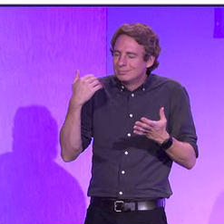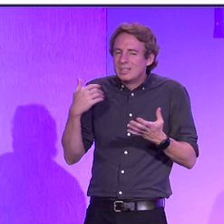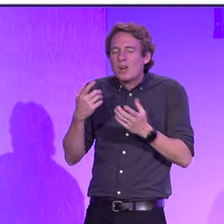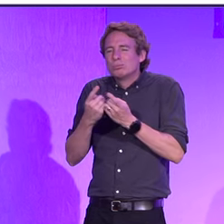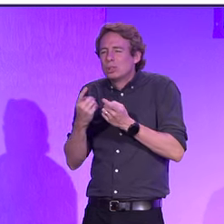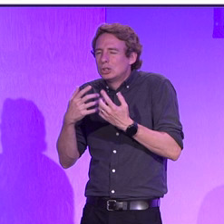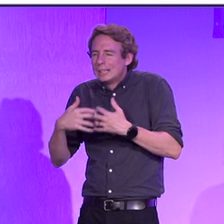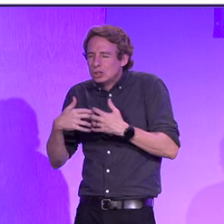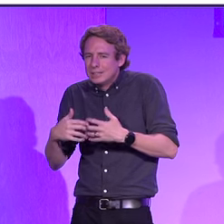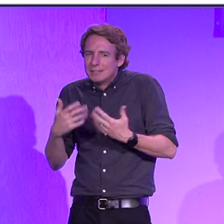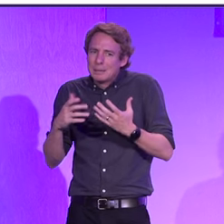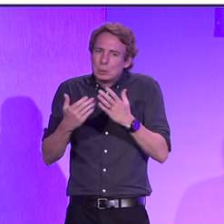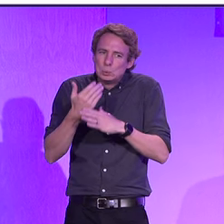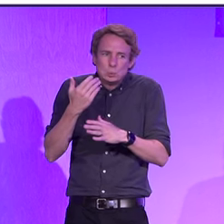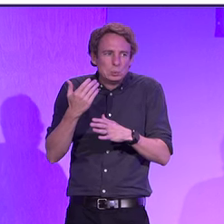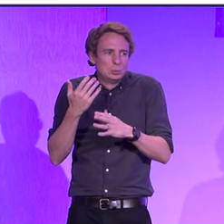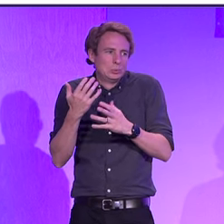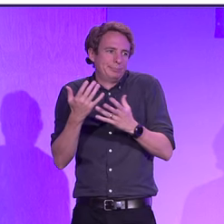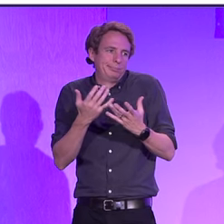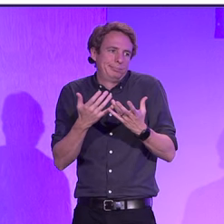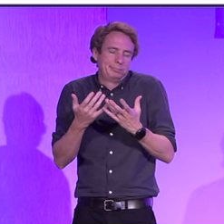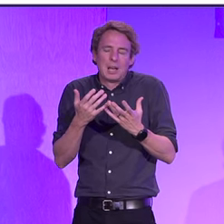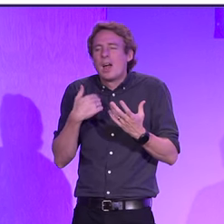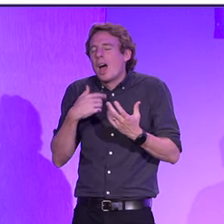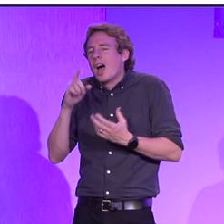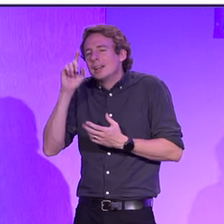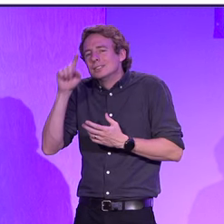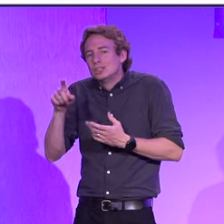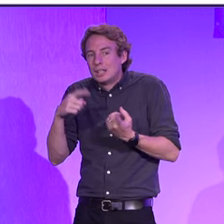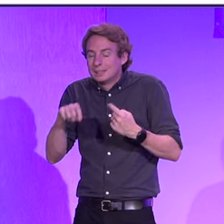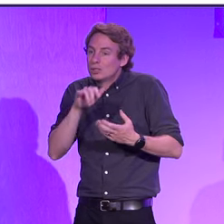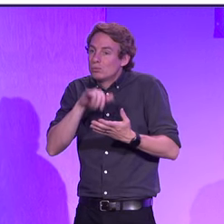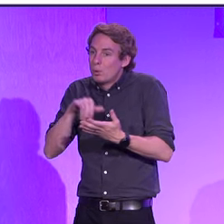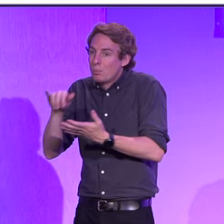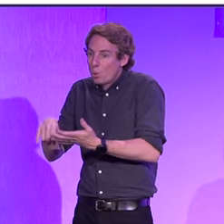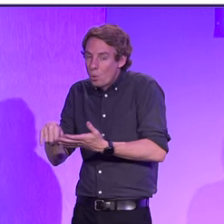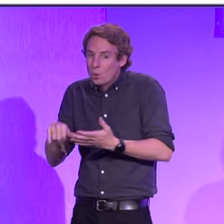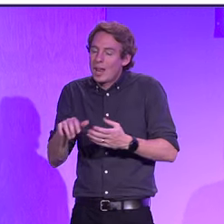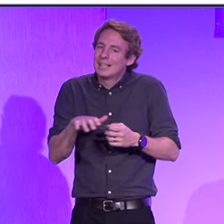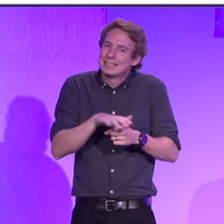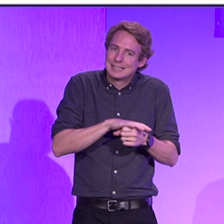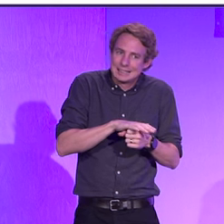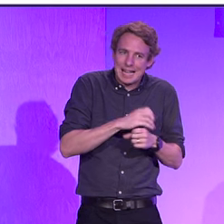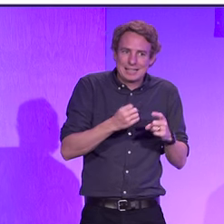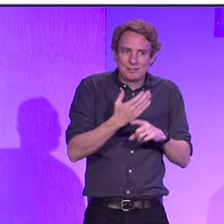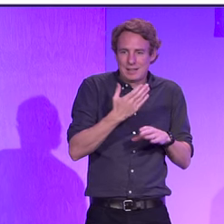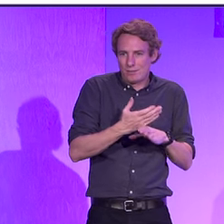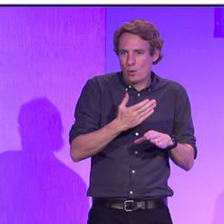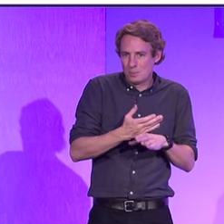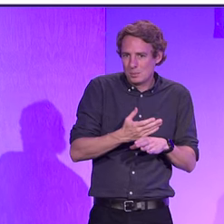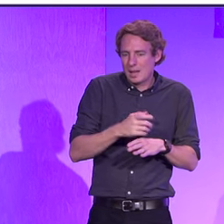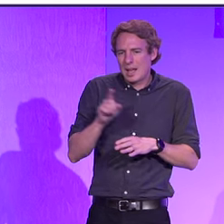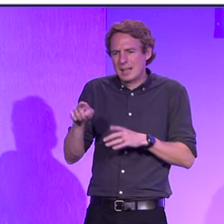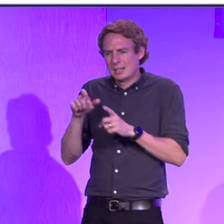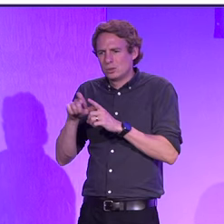And some of their findings, I really suggest that you go read both reports, the State of DevOps from Puppet